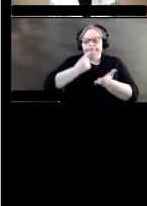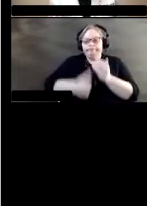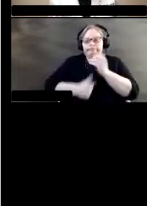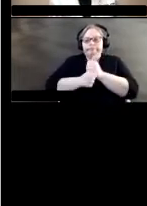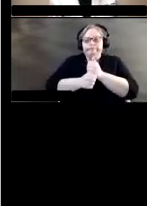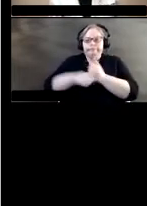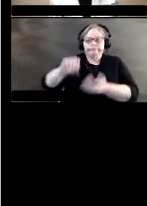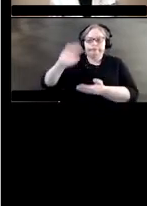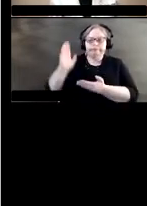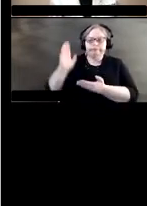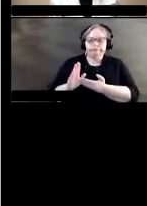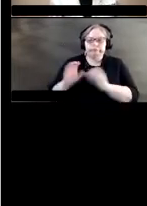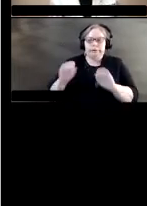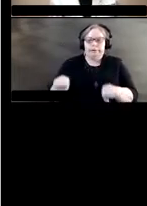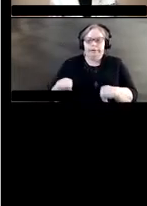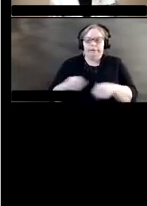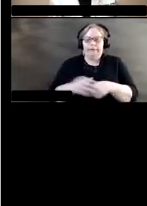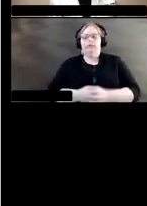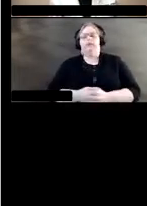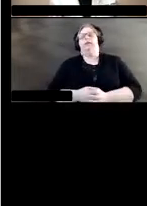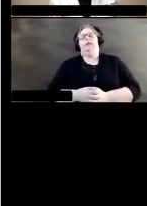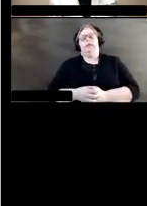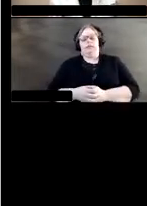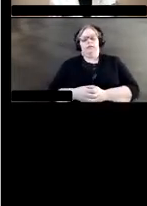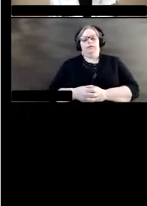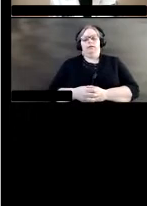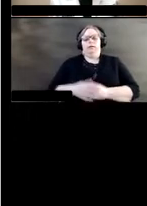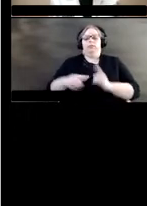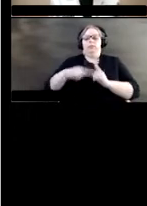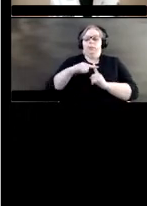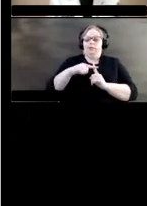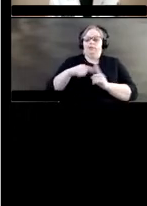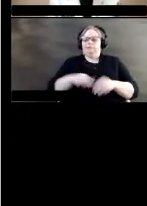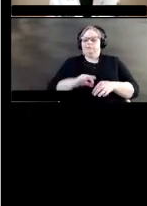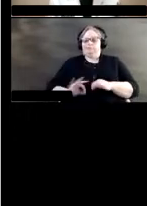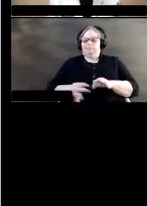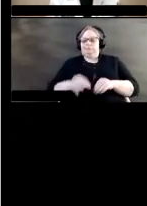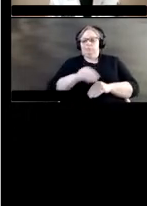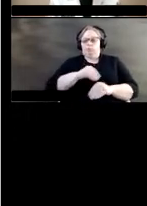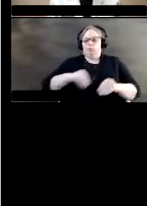constipation and also with gut motility itself.